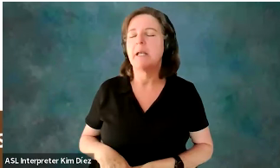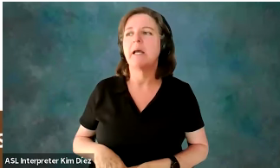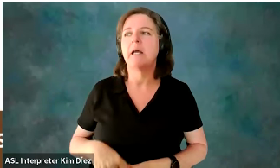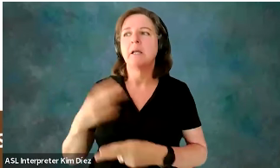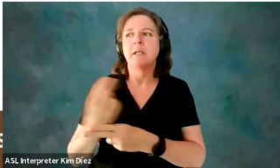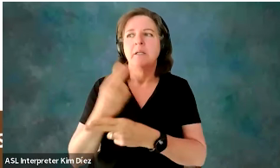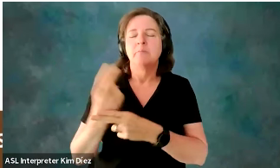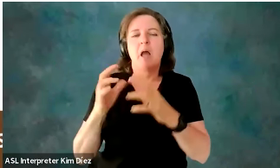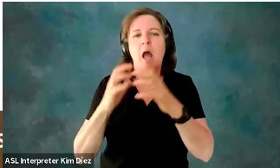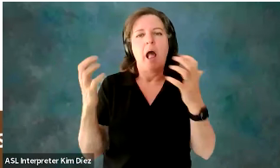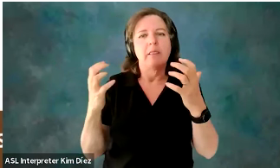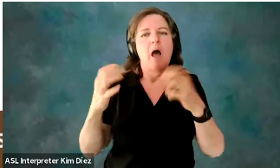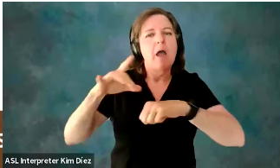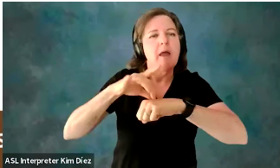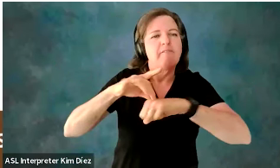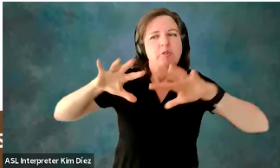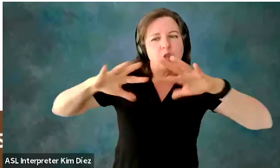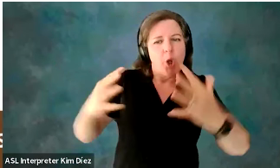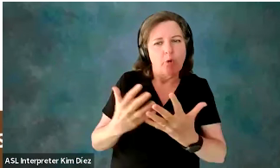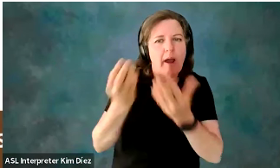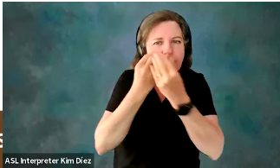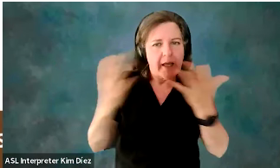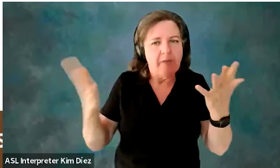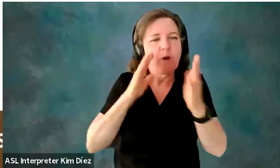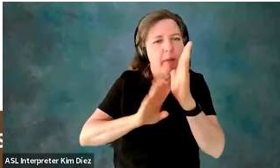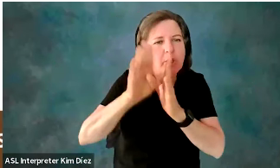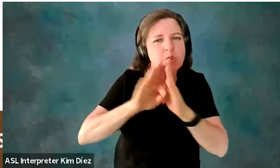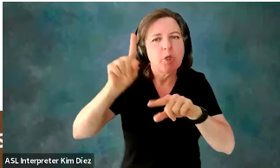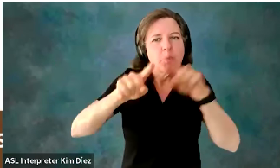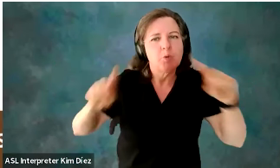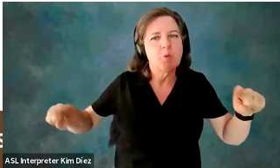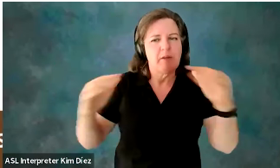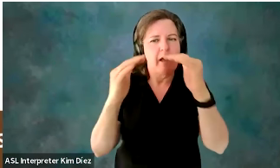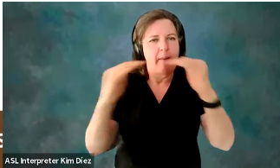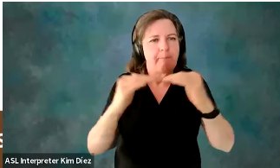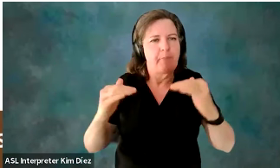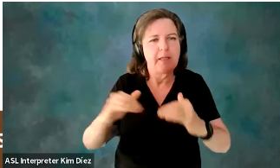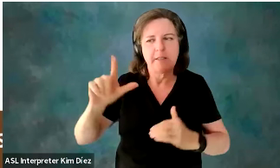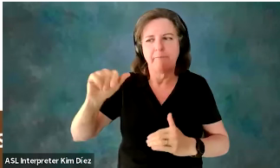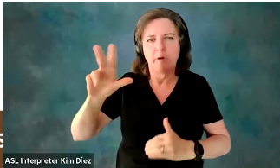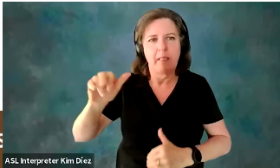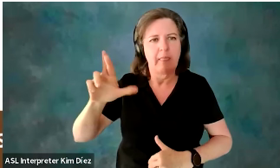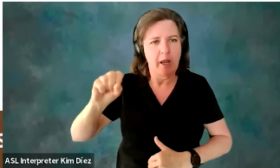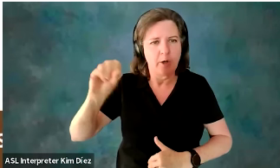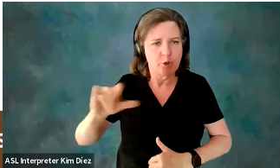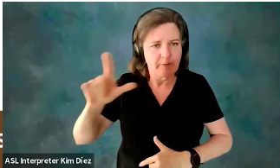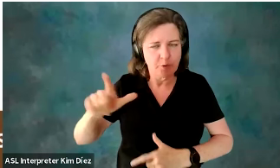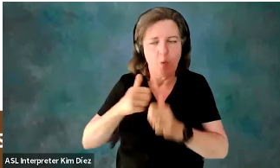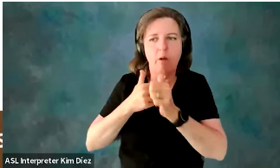geographic systems to create all of the levels, be it geographic or geologic